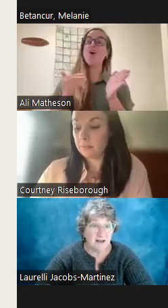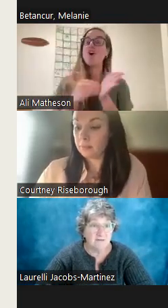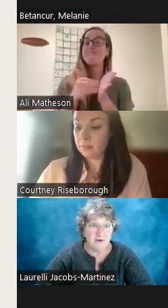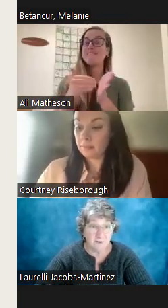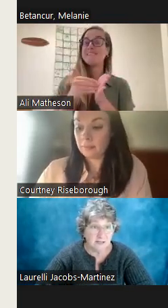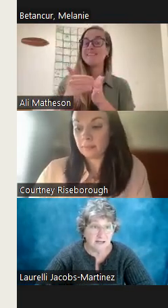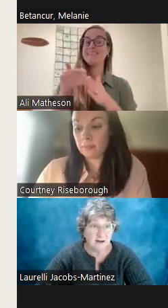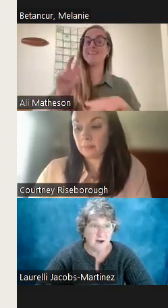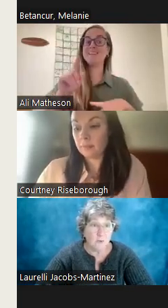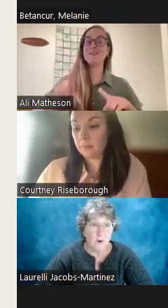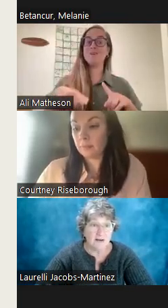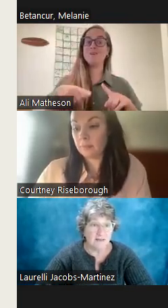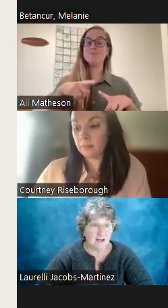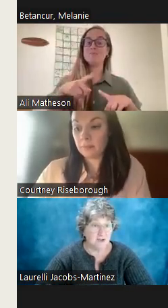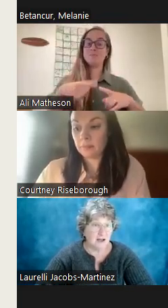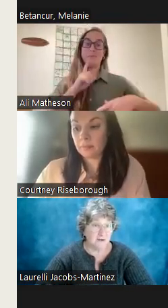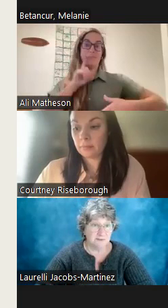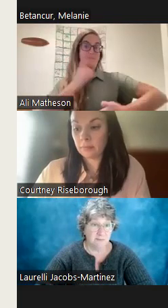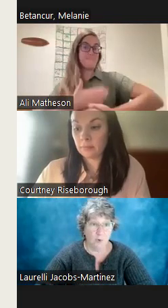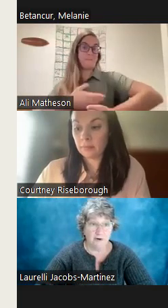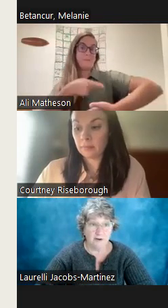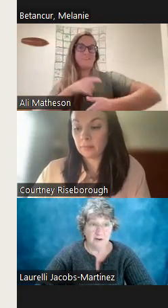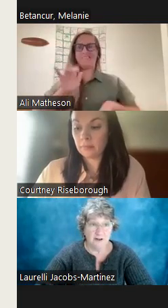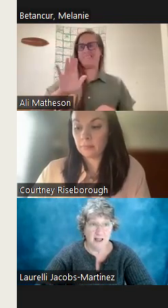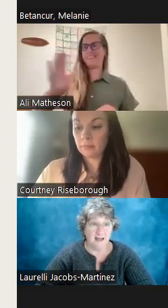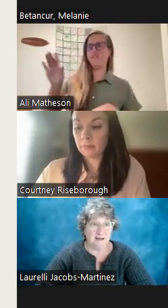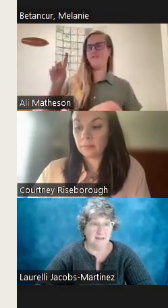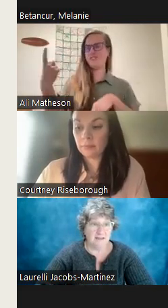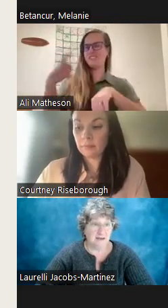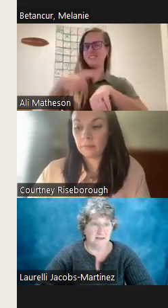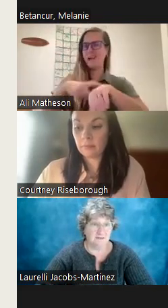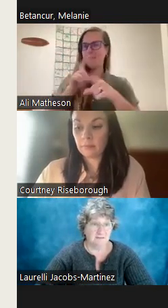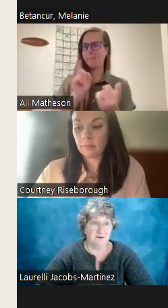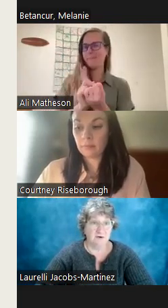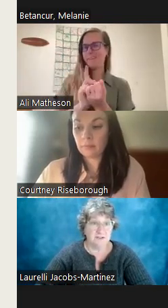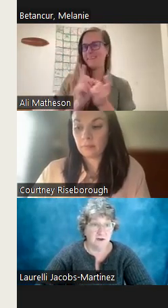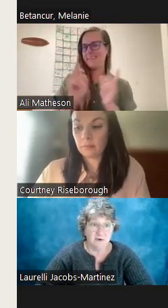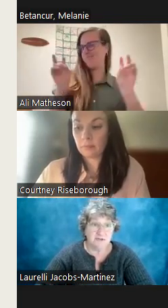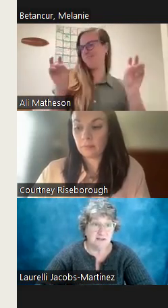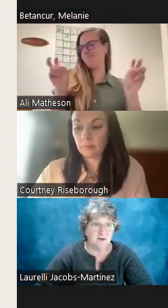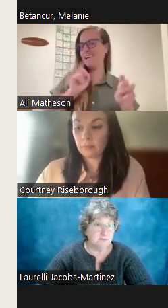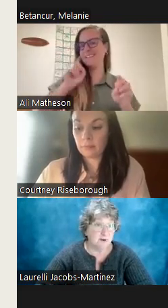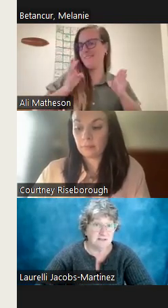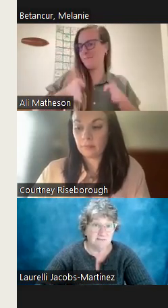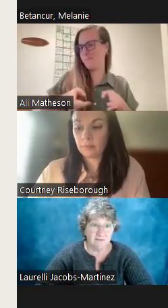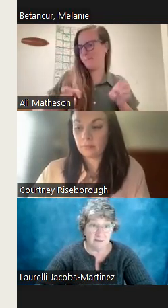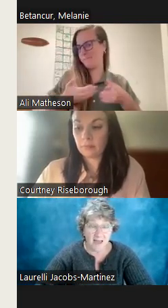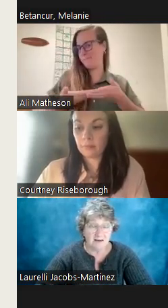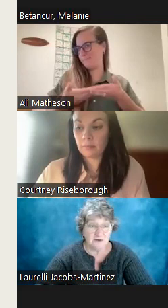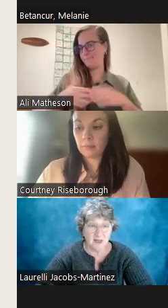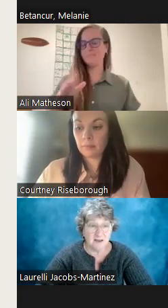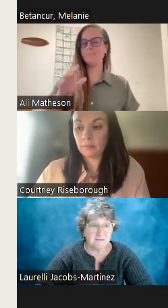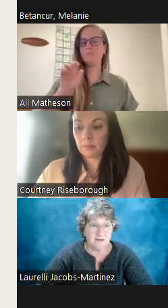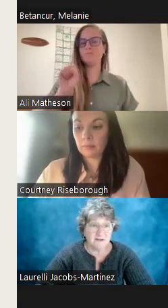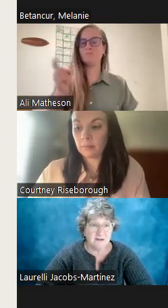parents, and frequently when that child is born, and that is the very first deaf person that those parents have ever met in